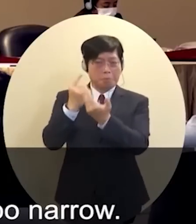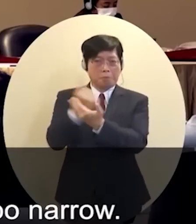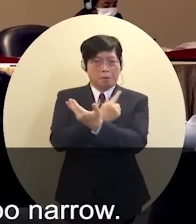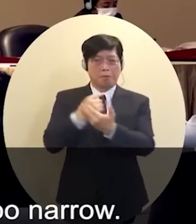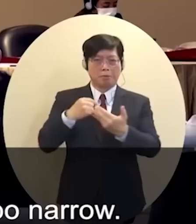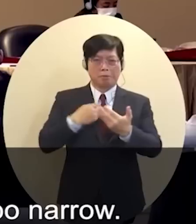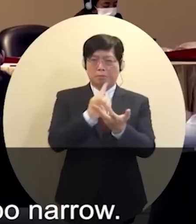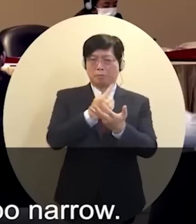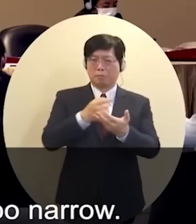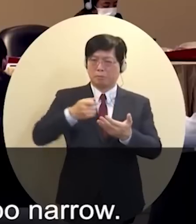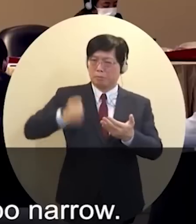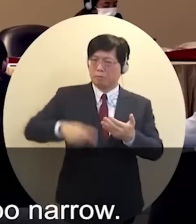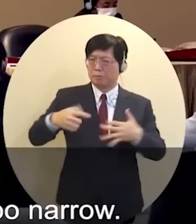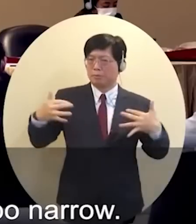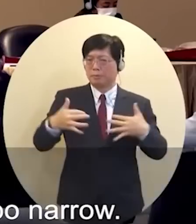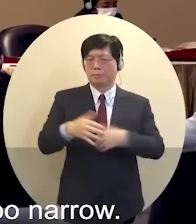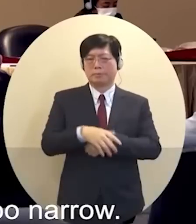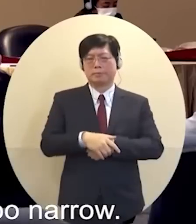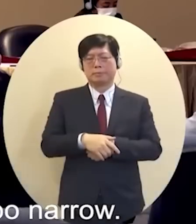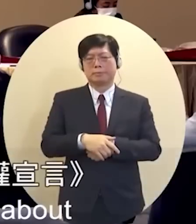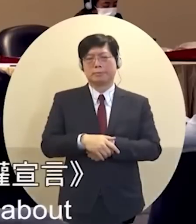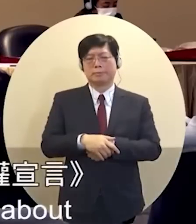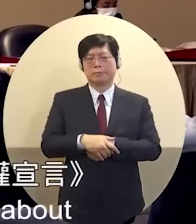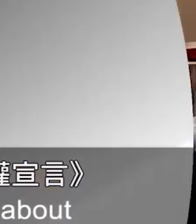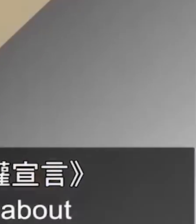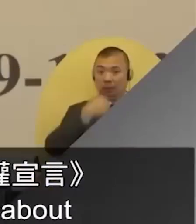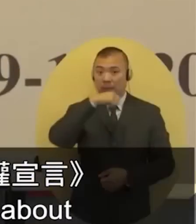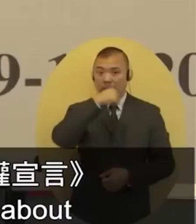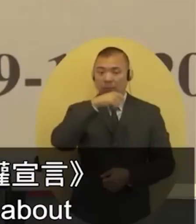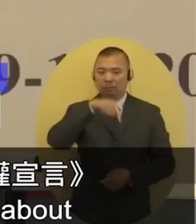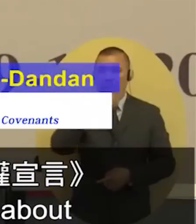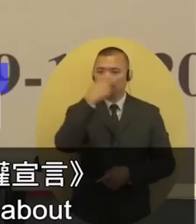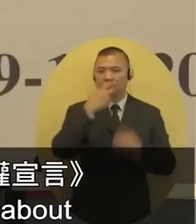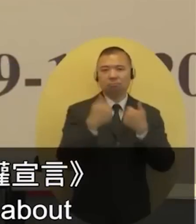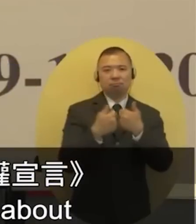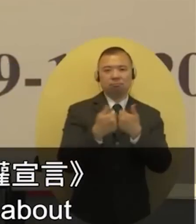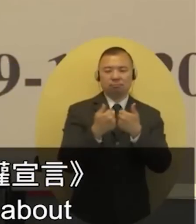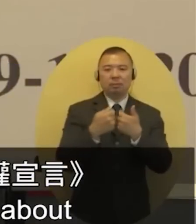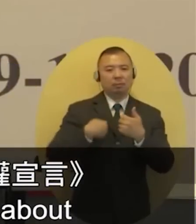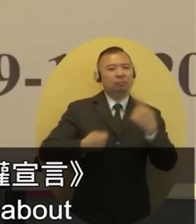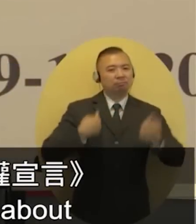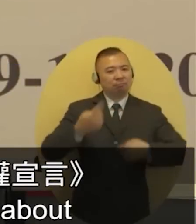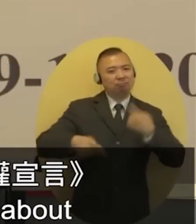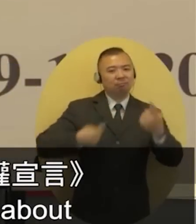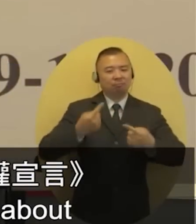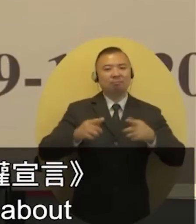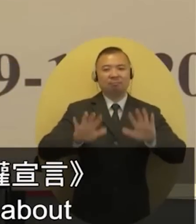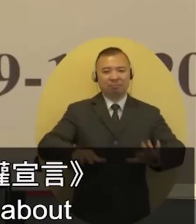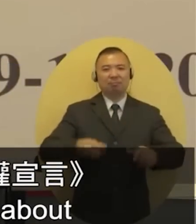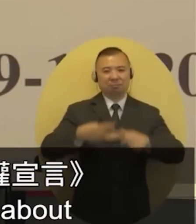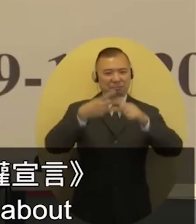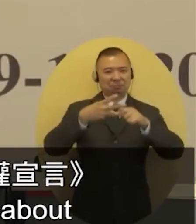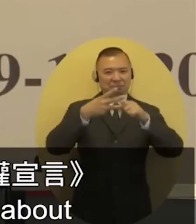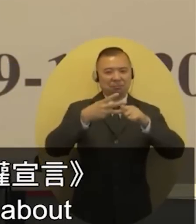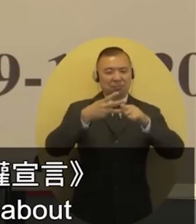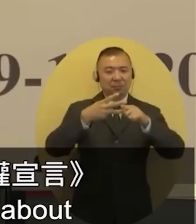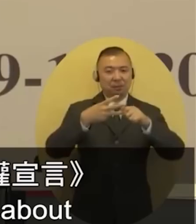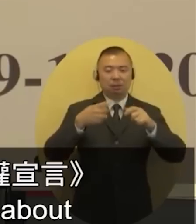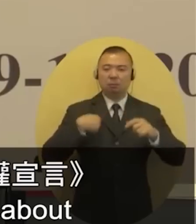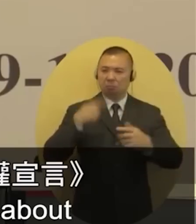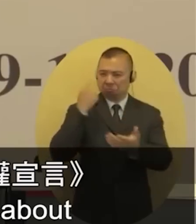decision, is too narrow. I have always asked how